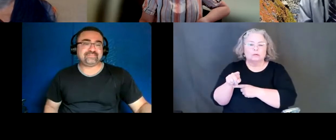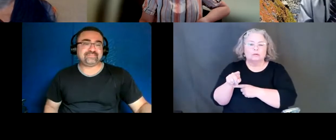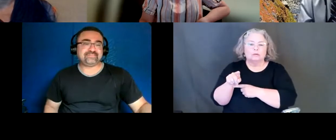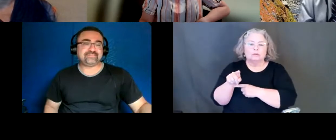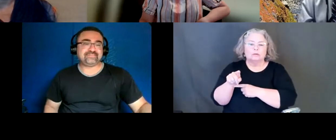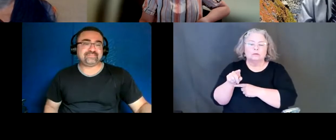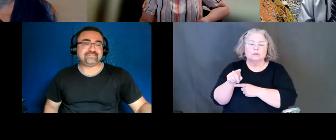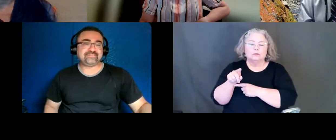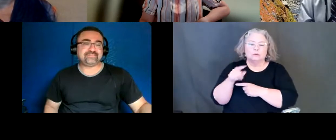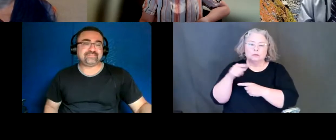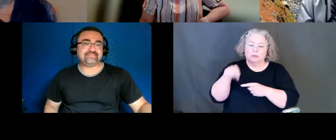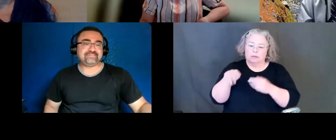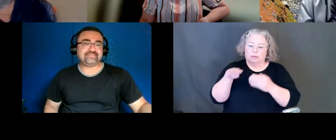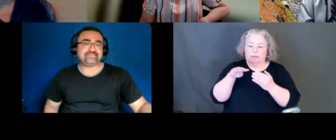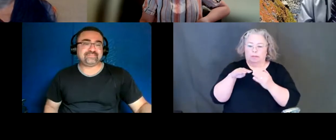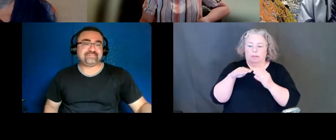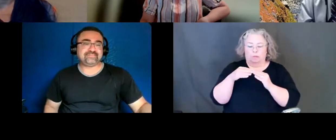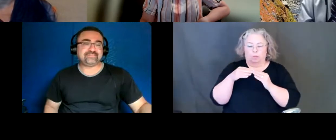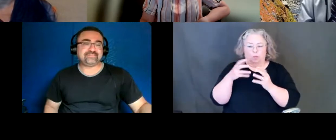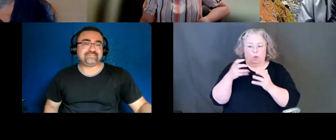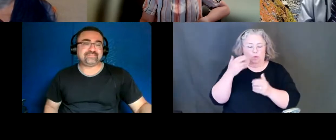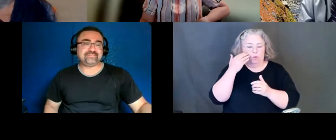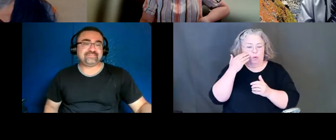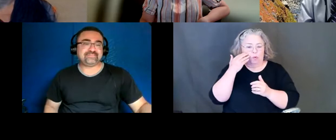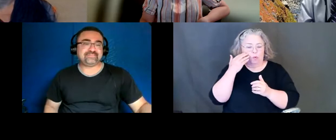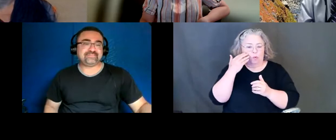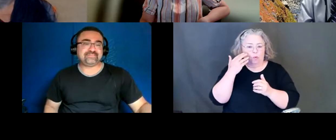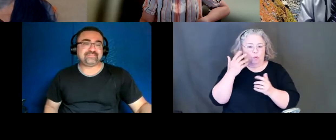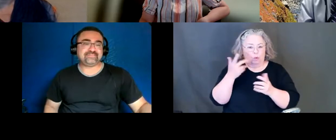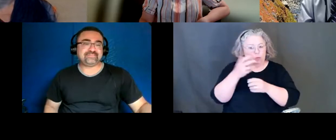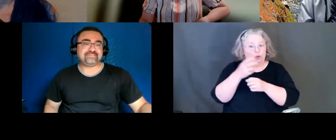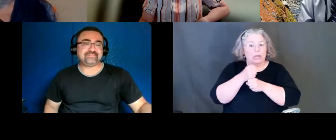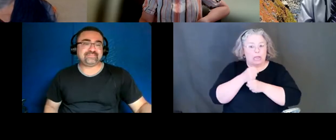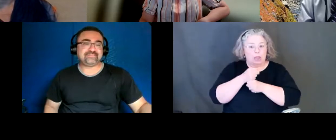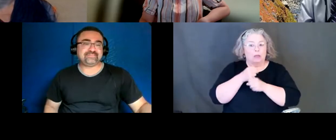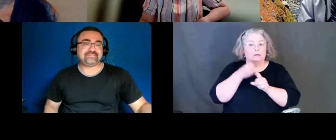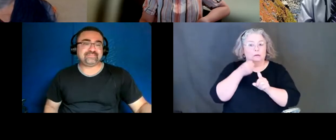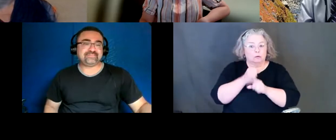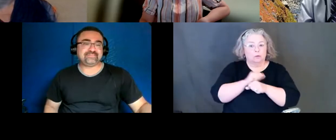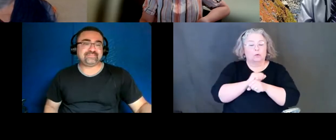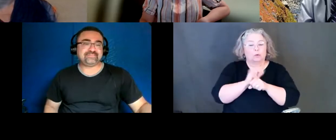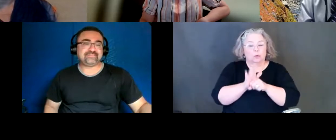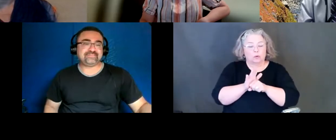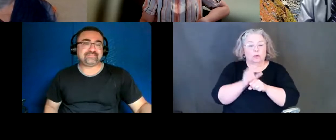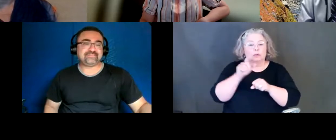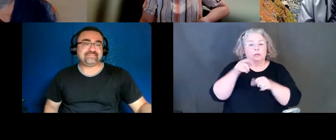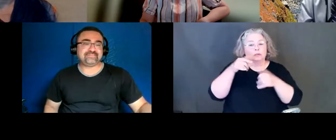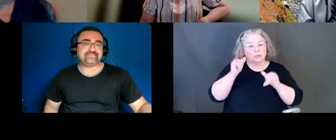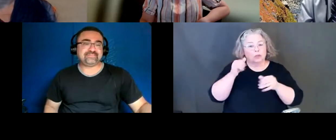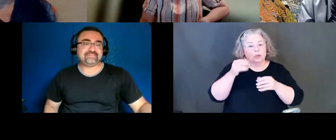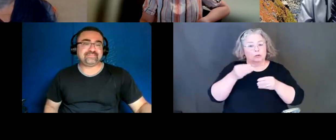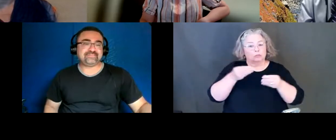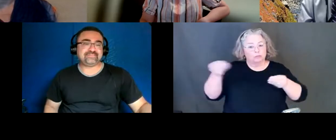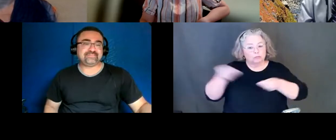know, this community member's wondering, okay, you can get COVID, but can you transmit it to other